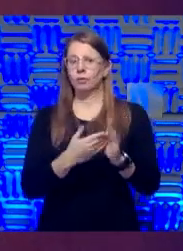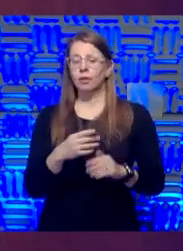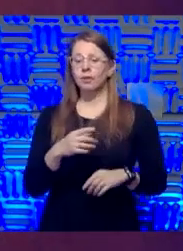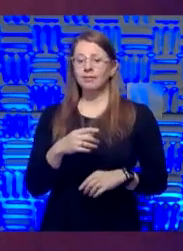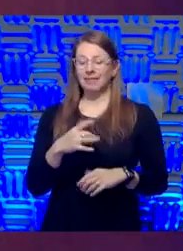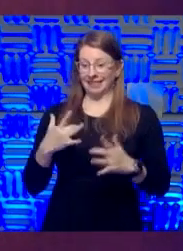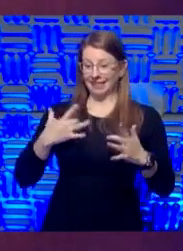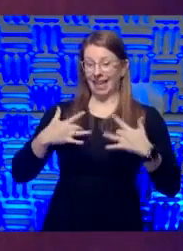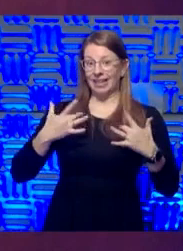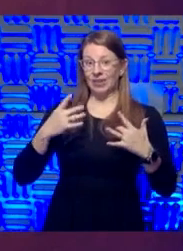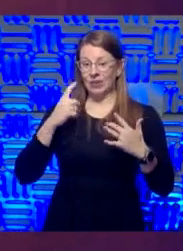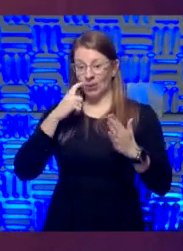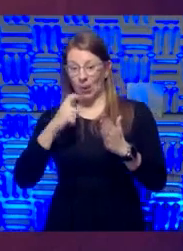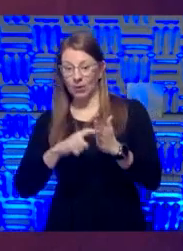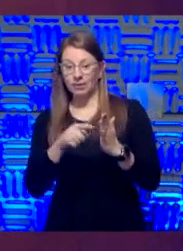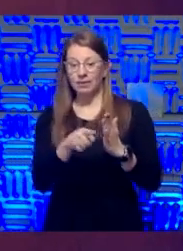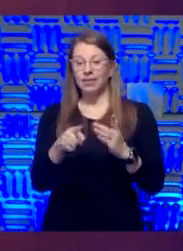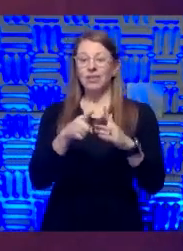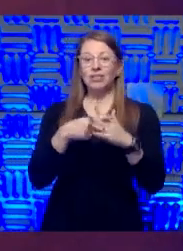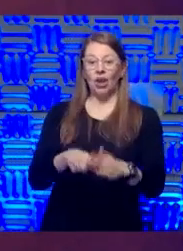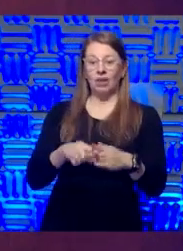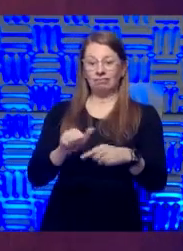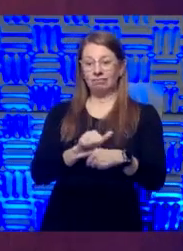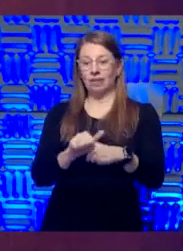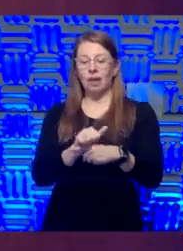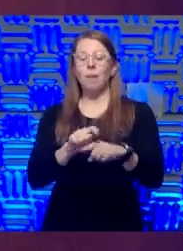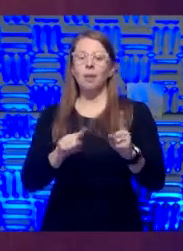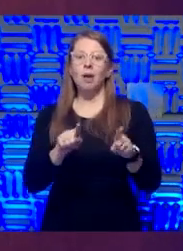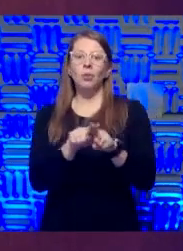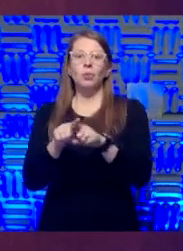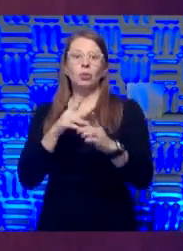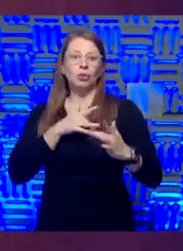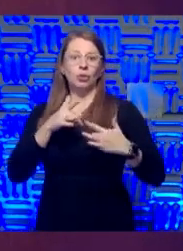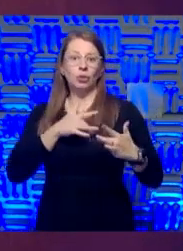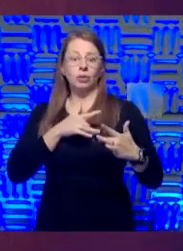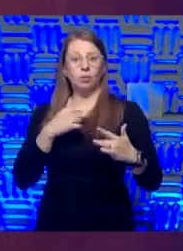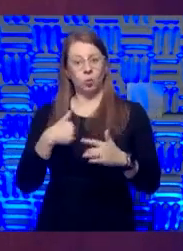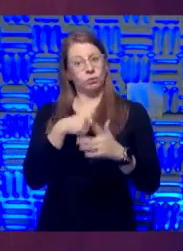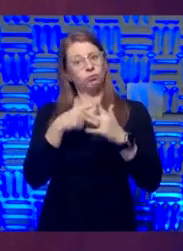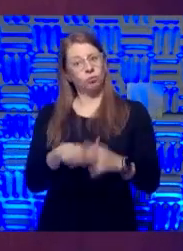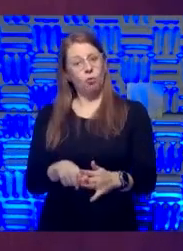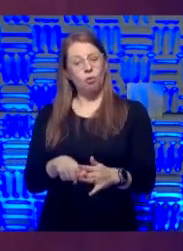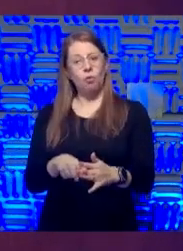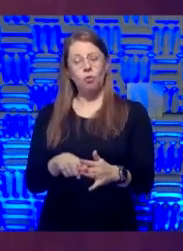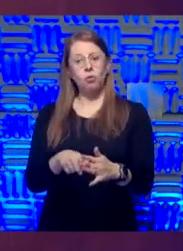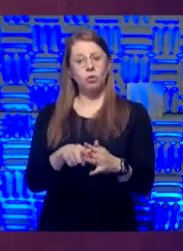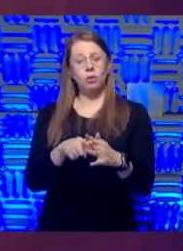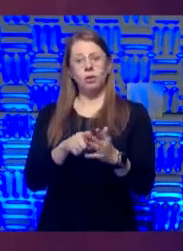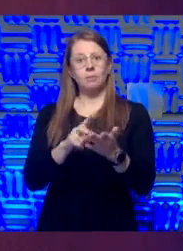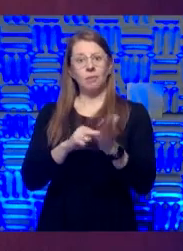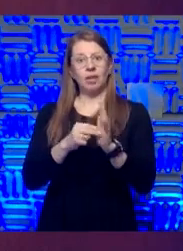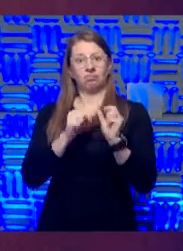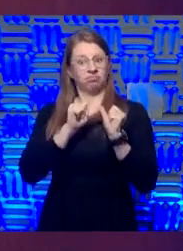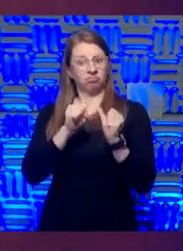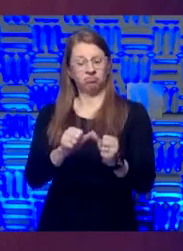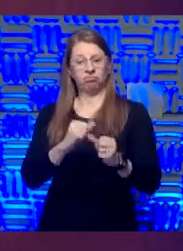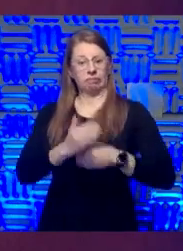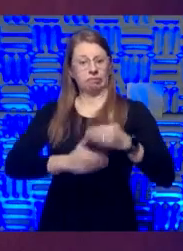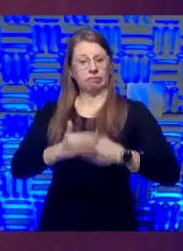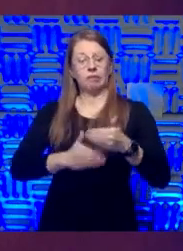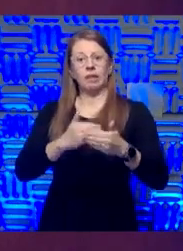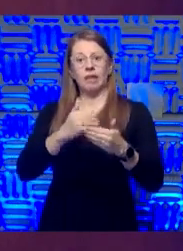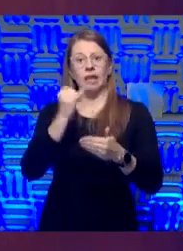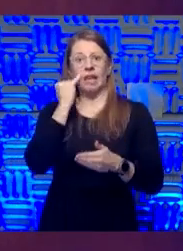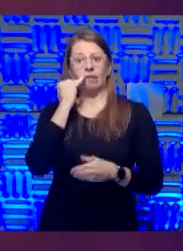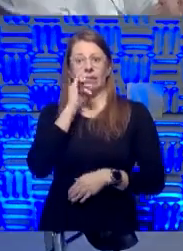them starting, but it's a bit concerning that we, as we start, may not be able to keep going if we have an